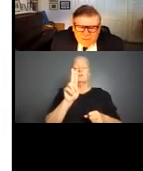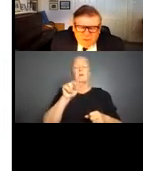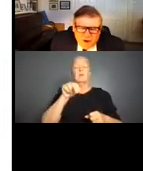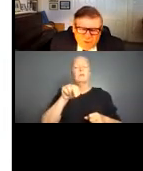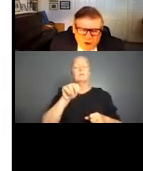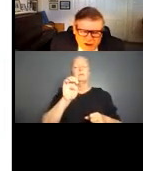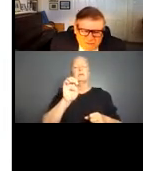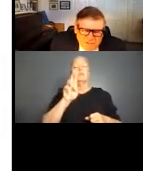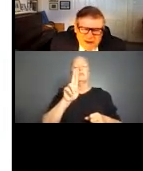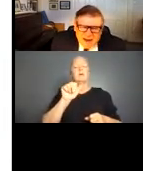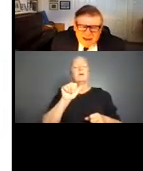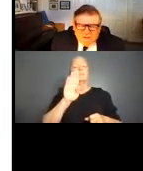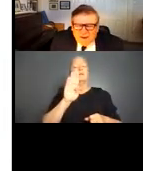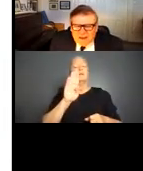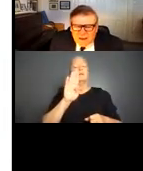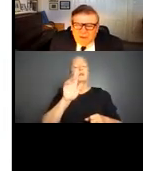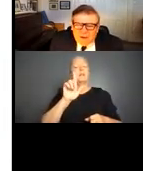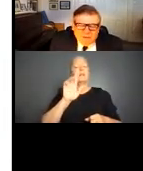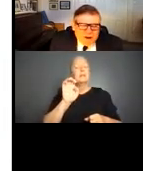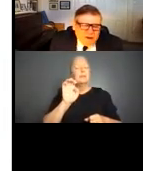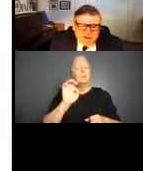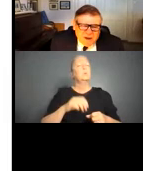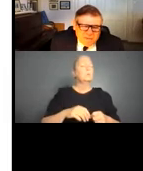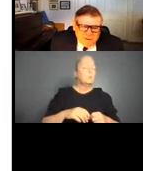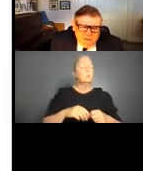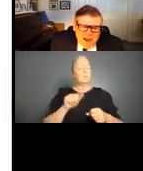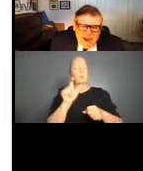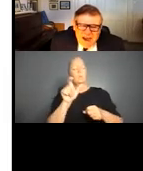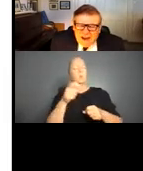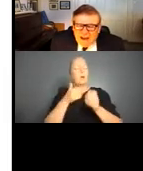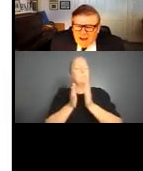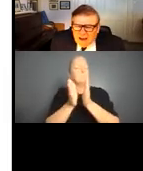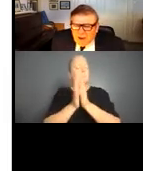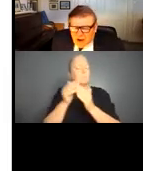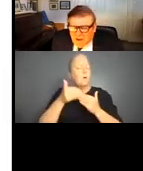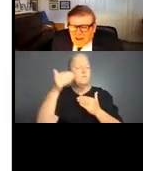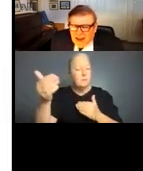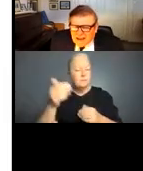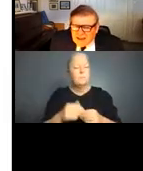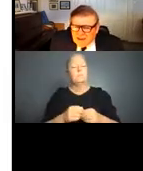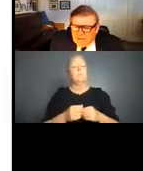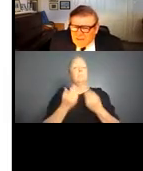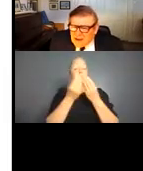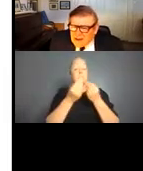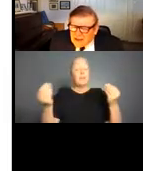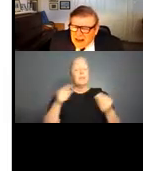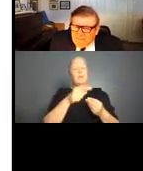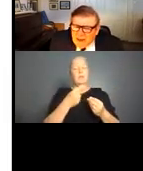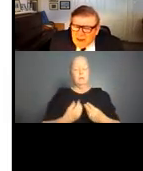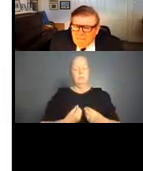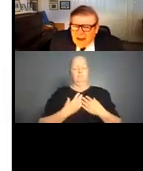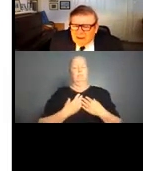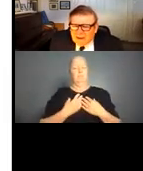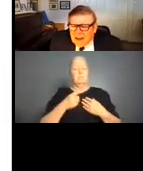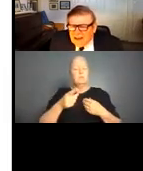has got worse, particularly for disabled people, for lots of people. We heard about the access to information has had a